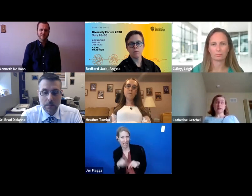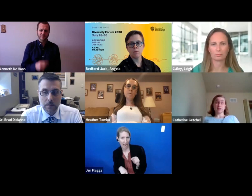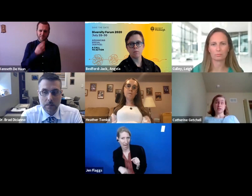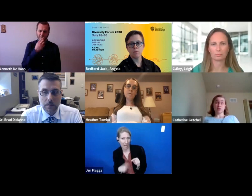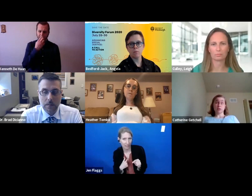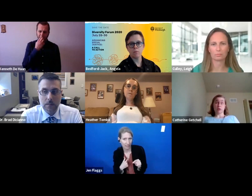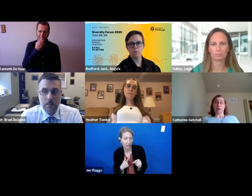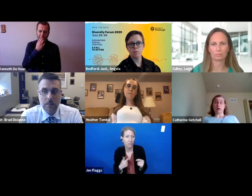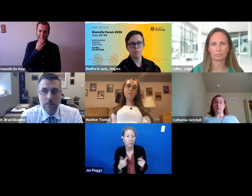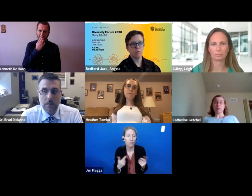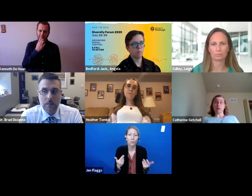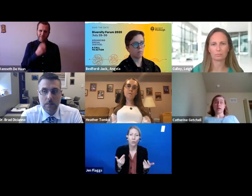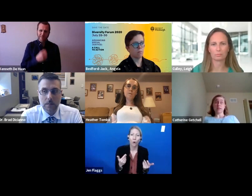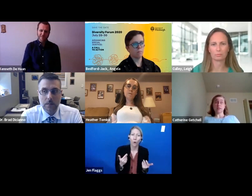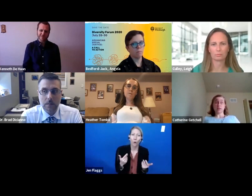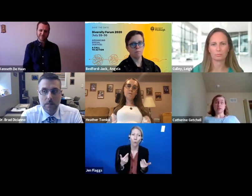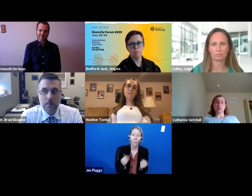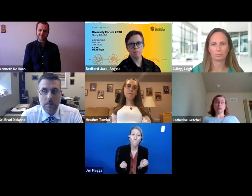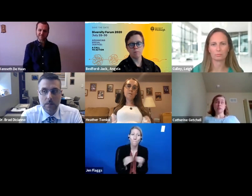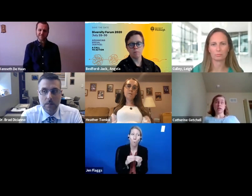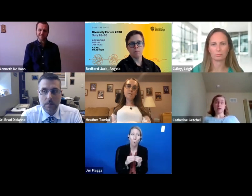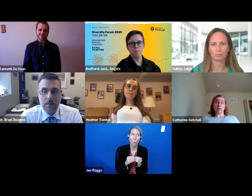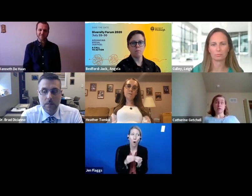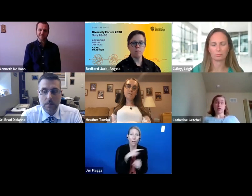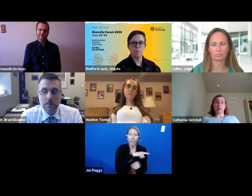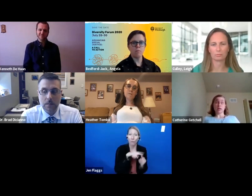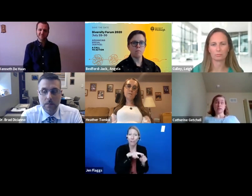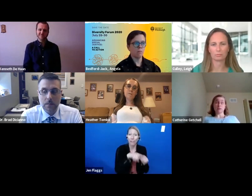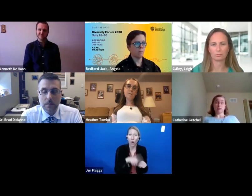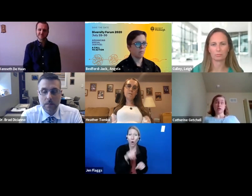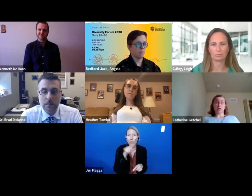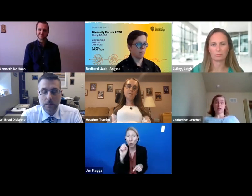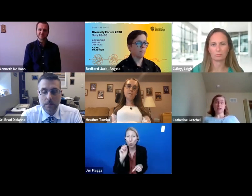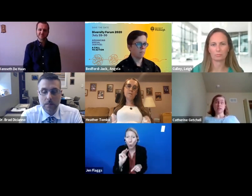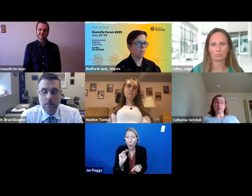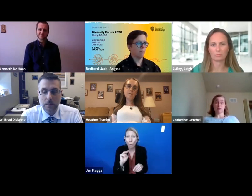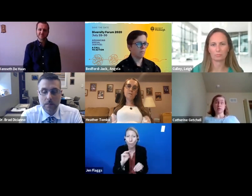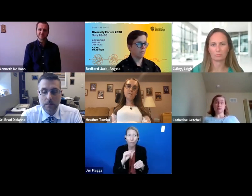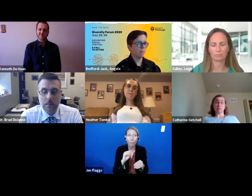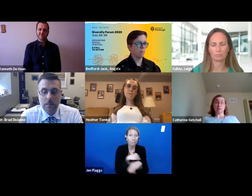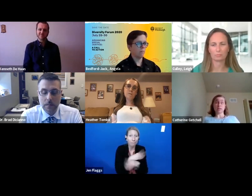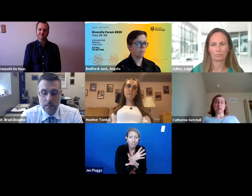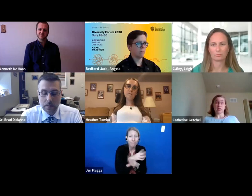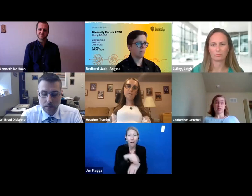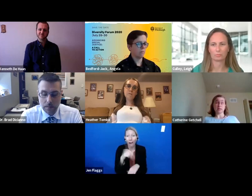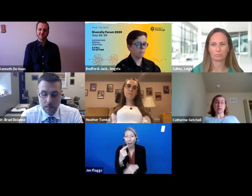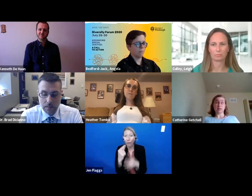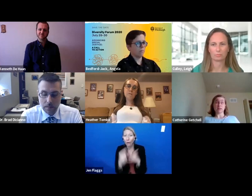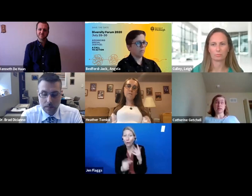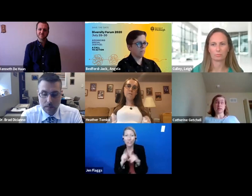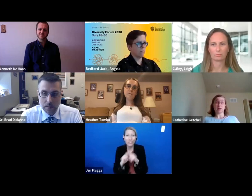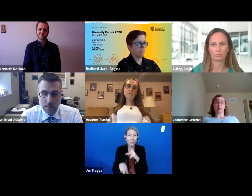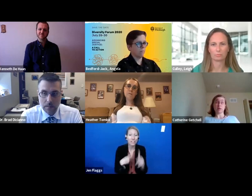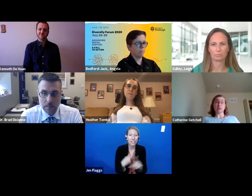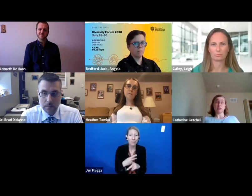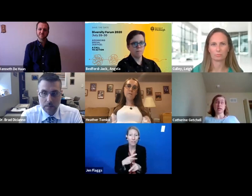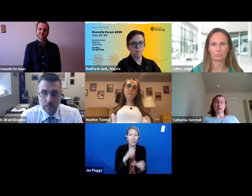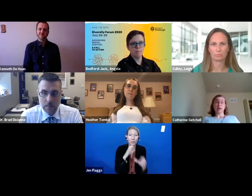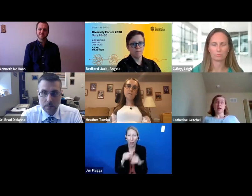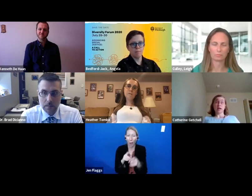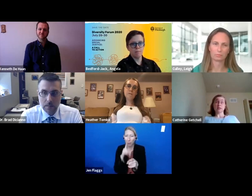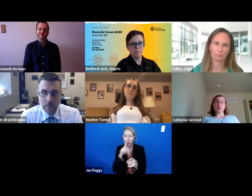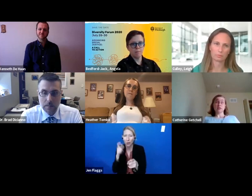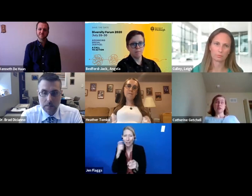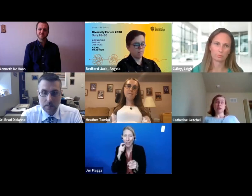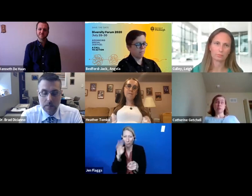heavy access to or heavy reliance on Zoom and other kinds of communications, I'm guessing Kenneth is going to talk about this,